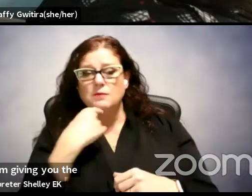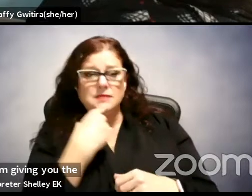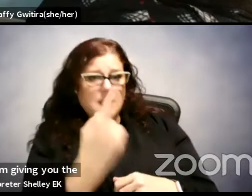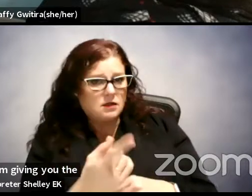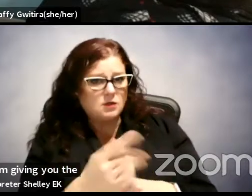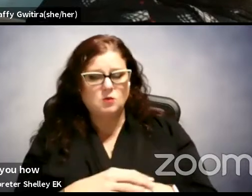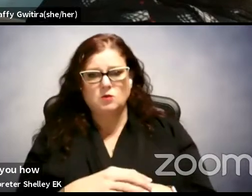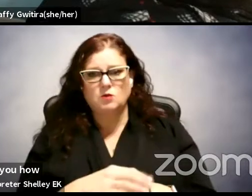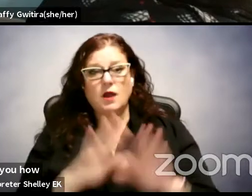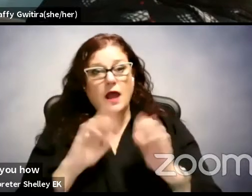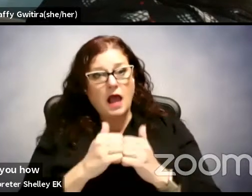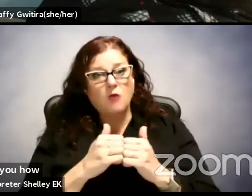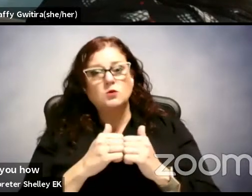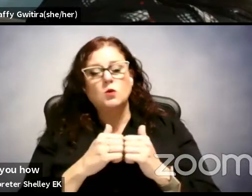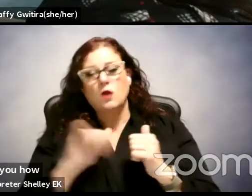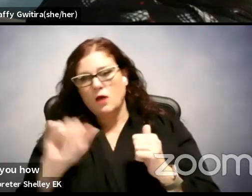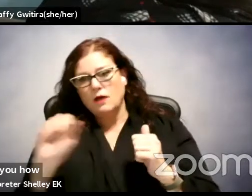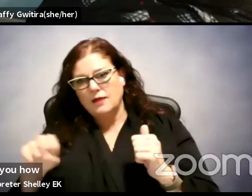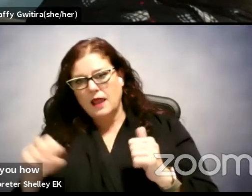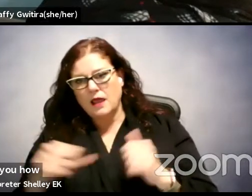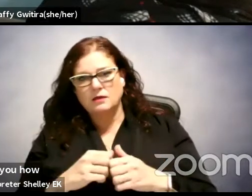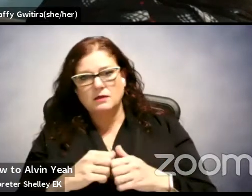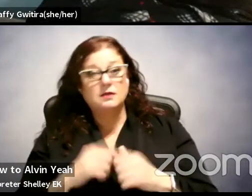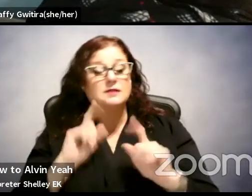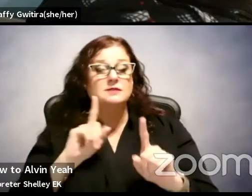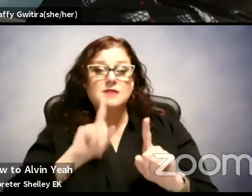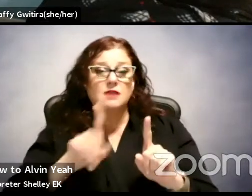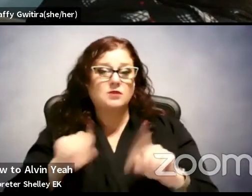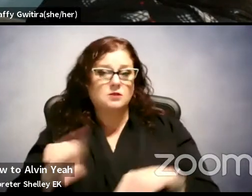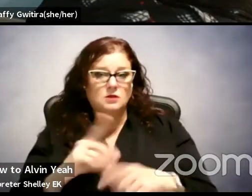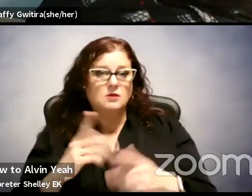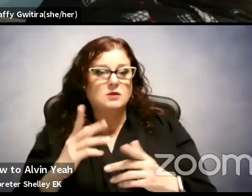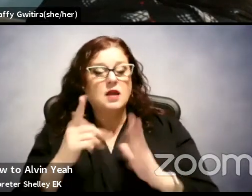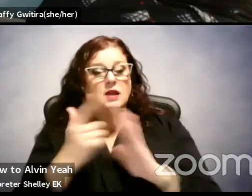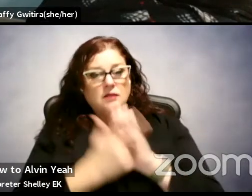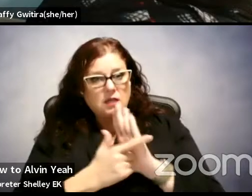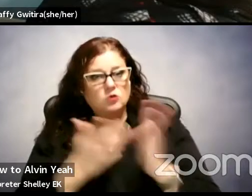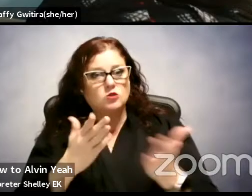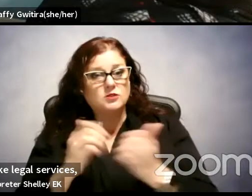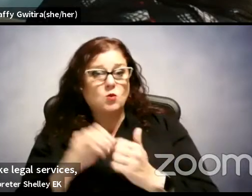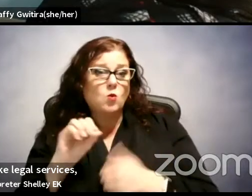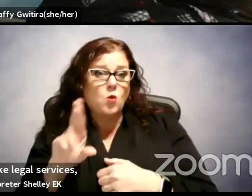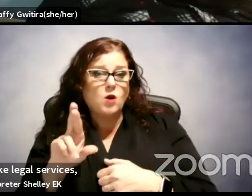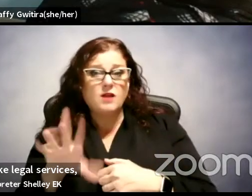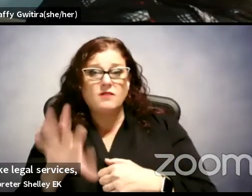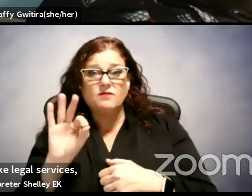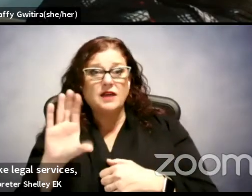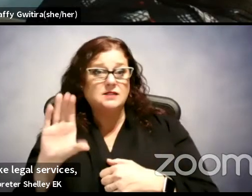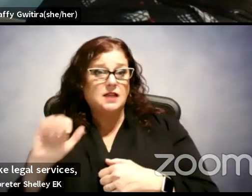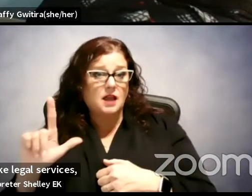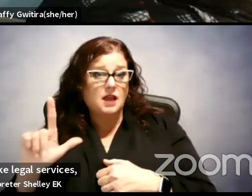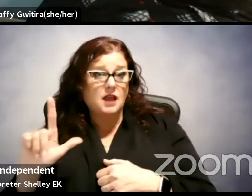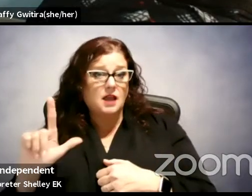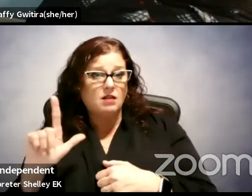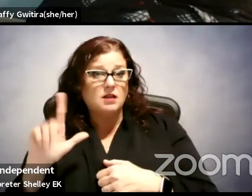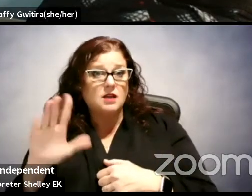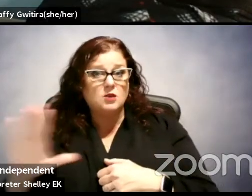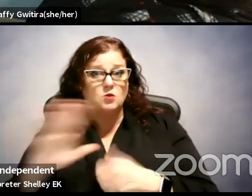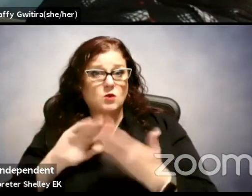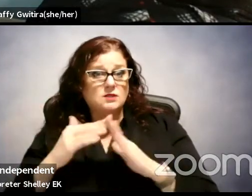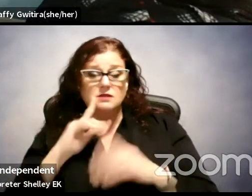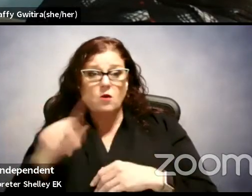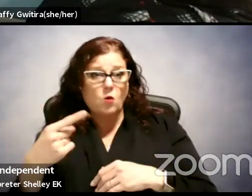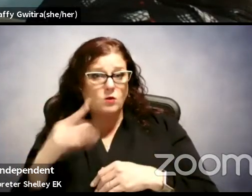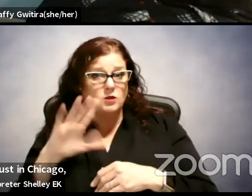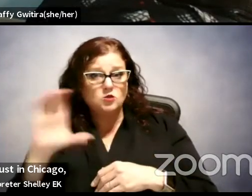you how to, then yeah, definitely go to you can say legal services, or you can find a Center for Independent Living in your city. They're not just in Chicago, they're